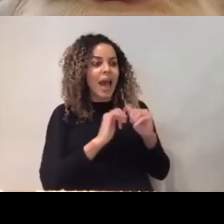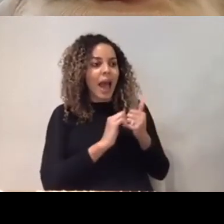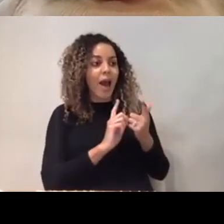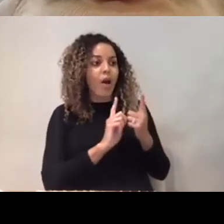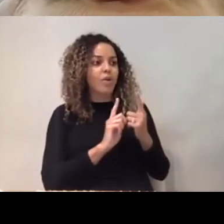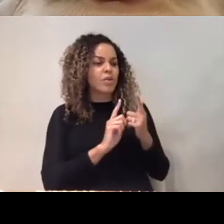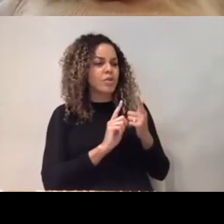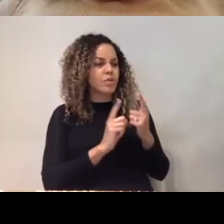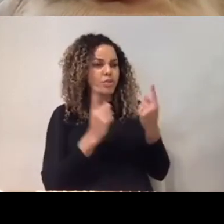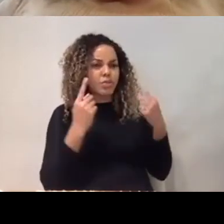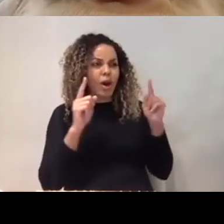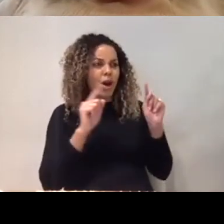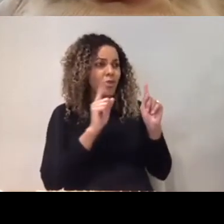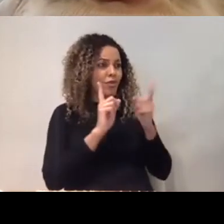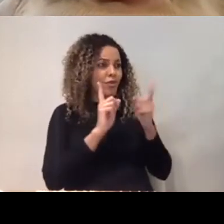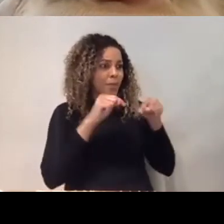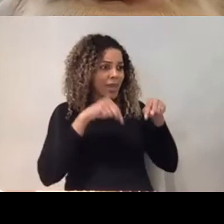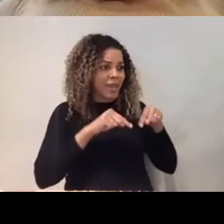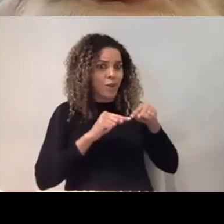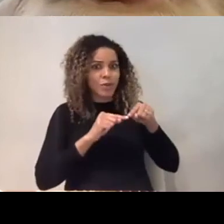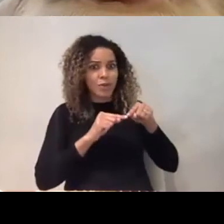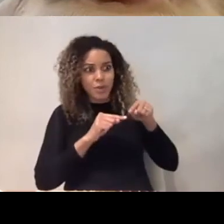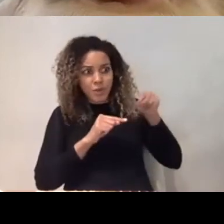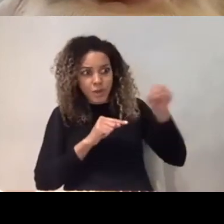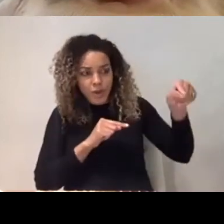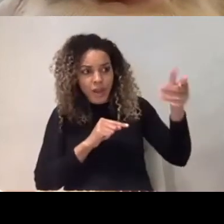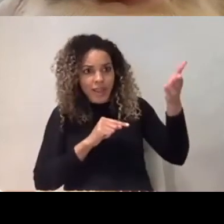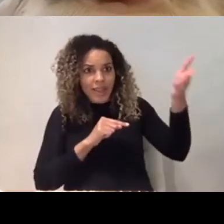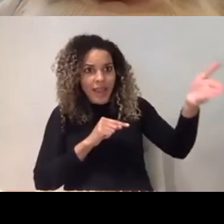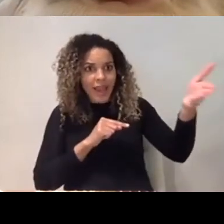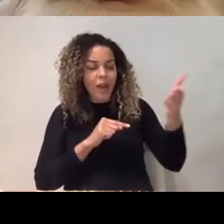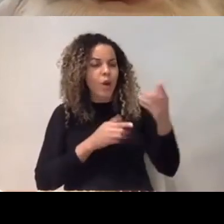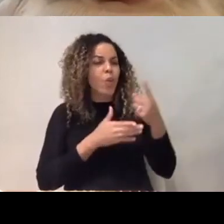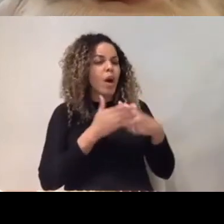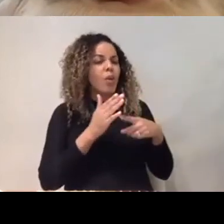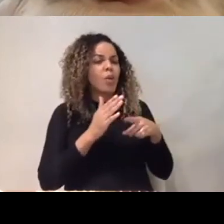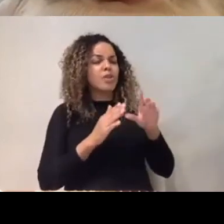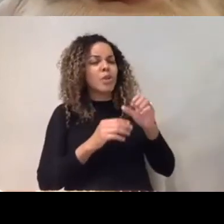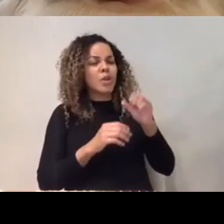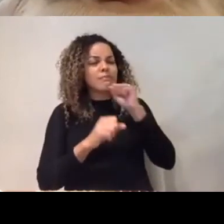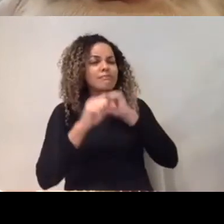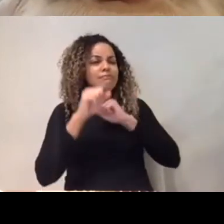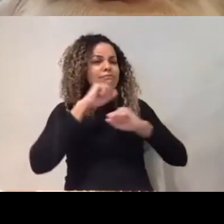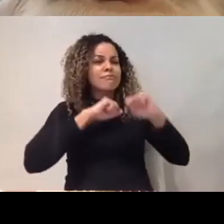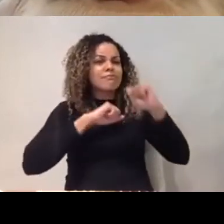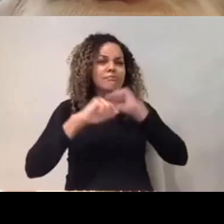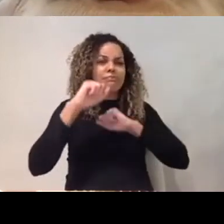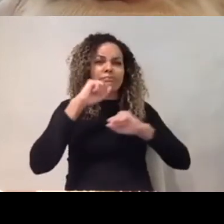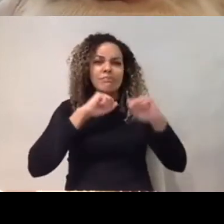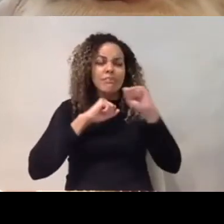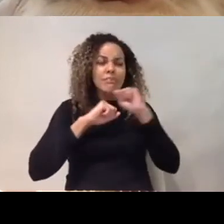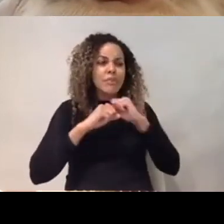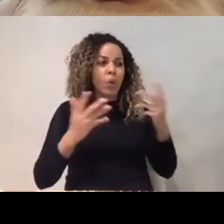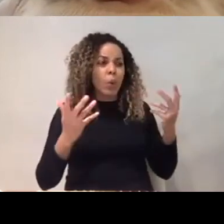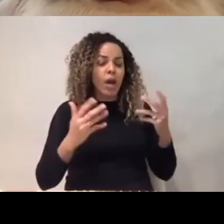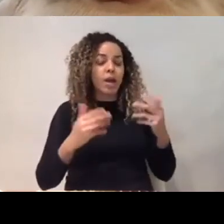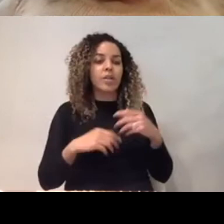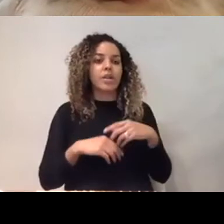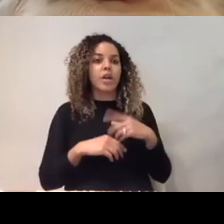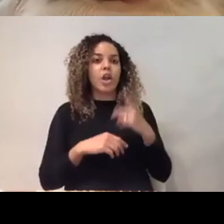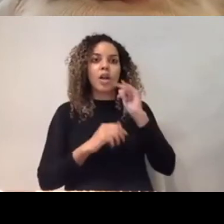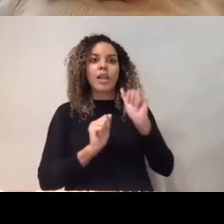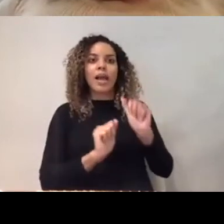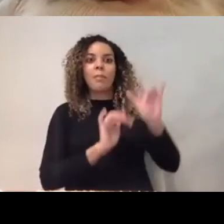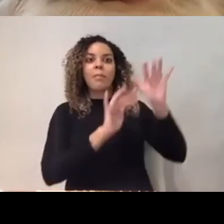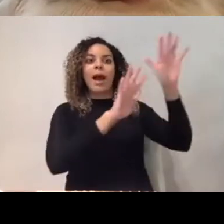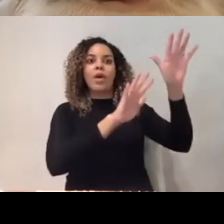What was that moment? What was that, you know, that mountain you had to climb? And I think having my own mountain that I had to climb really